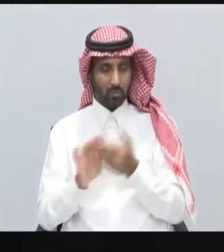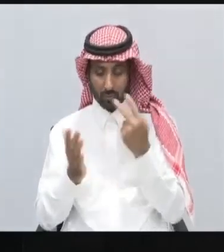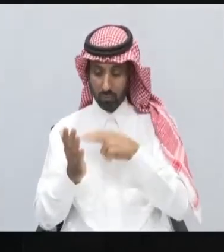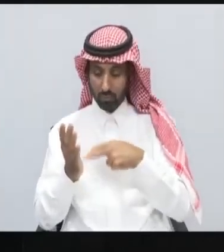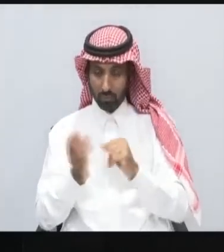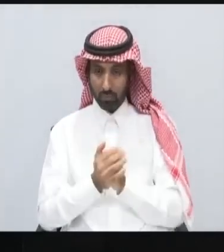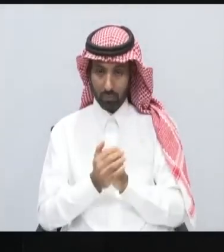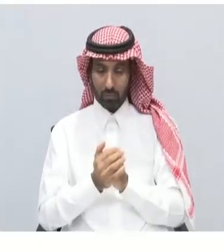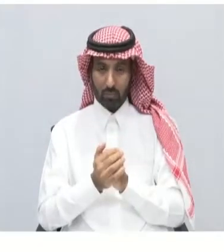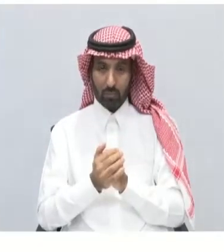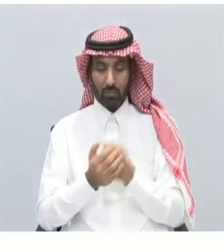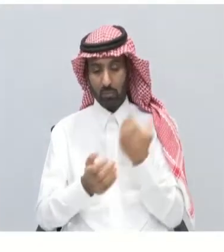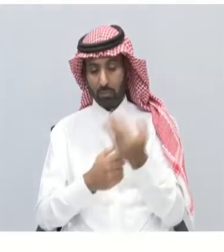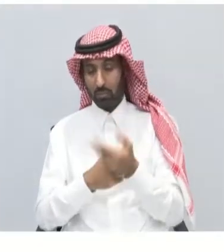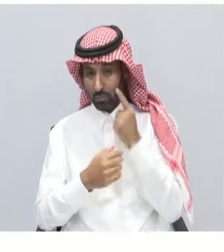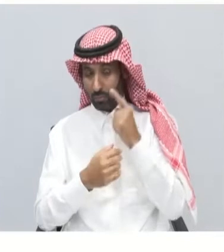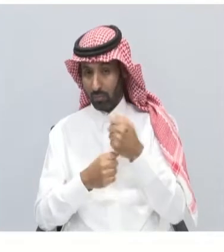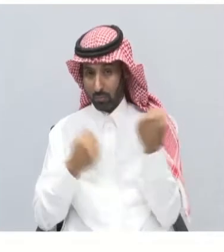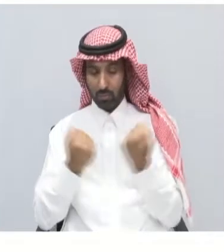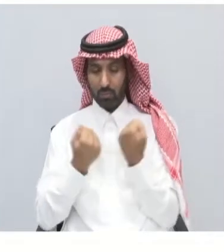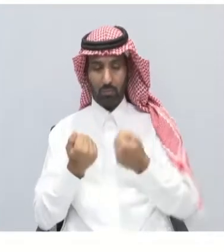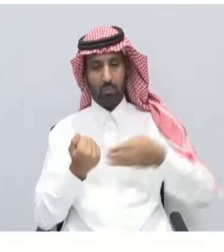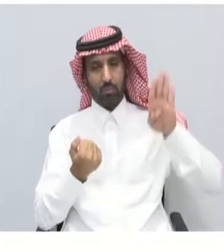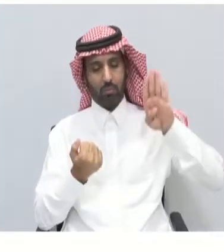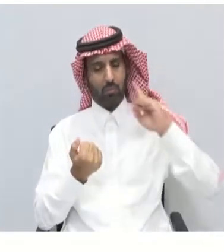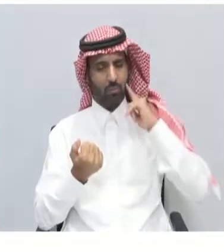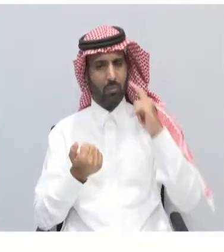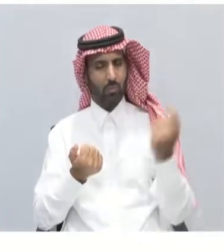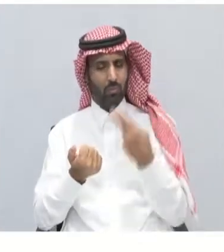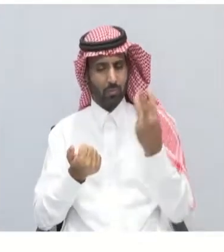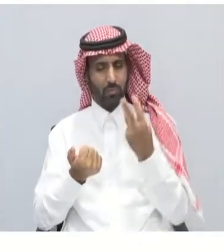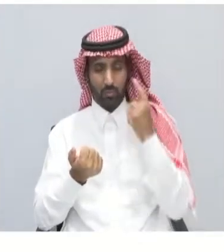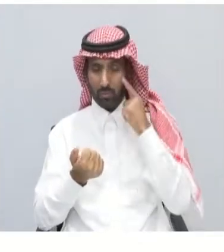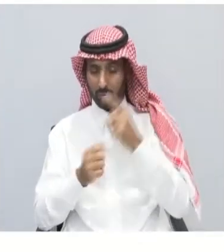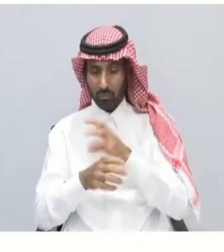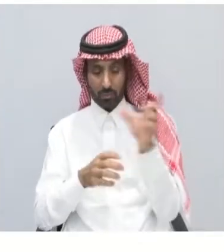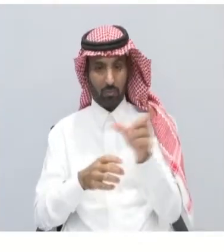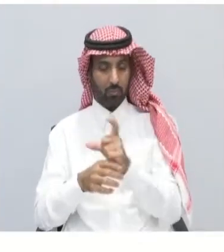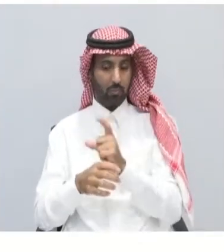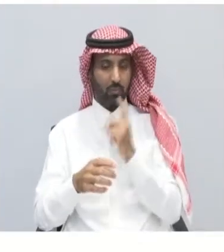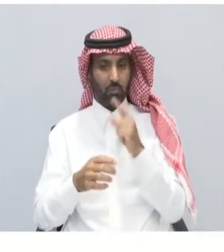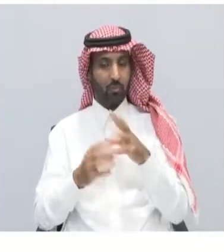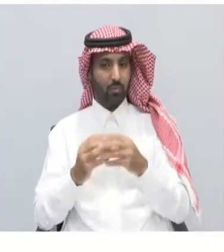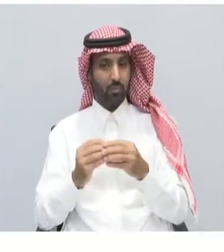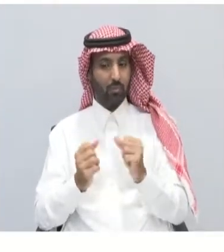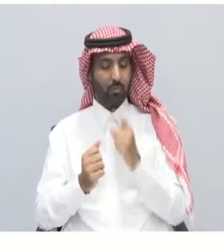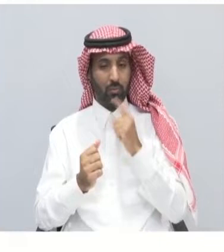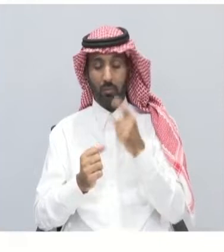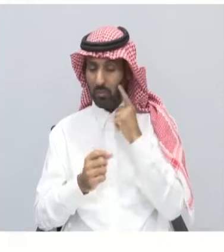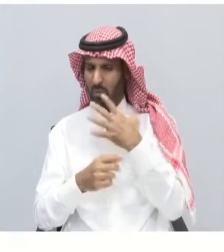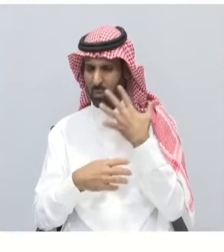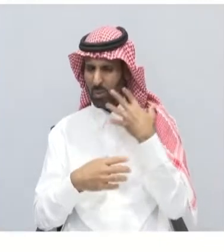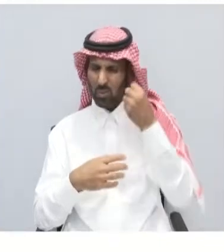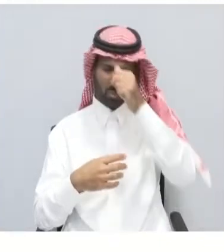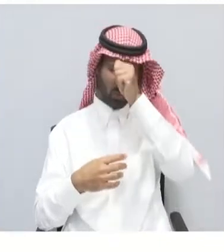okay? And also here, exercise B, write three expressions that mean to